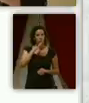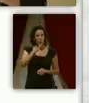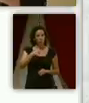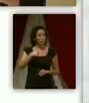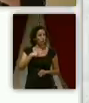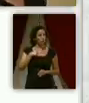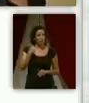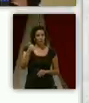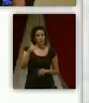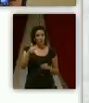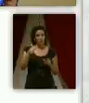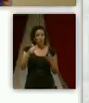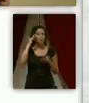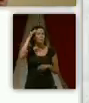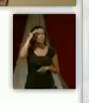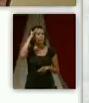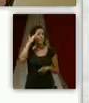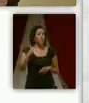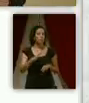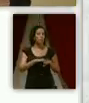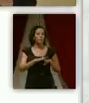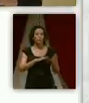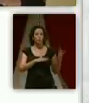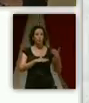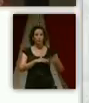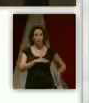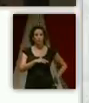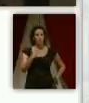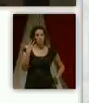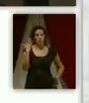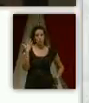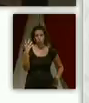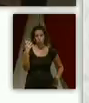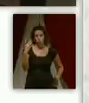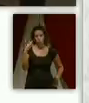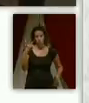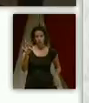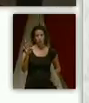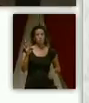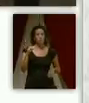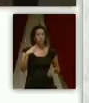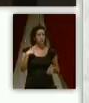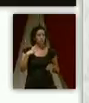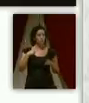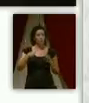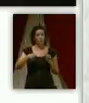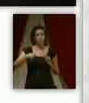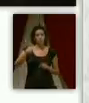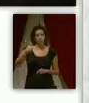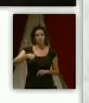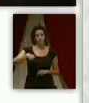to move my thumb around to to swipe